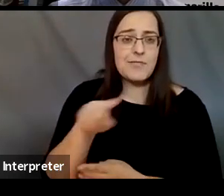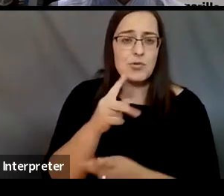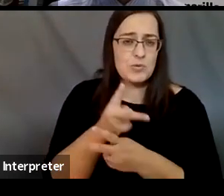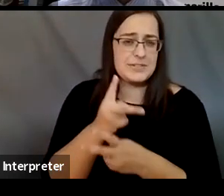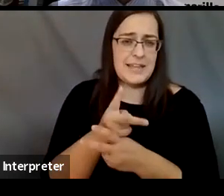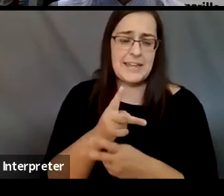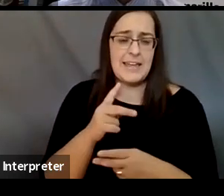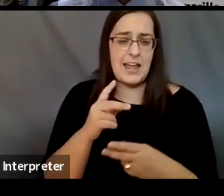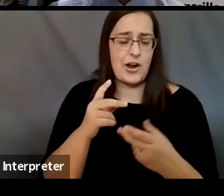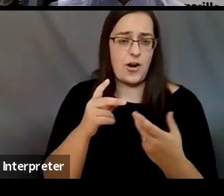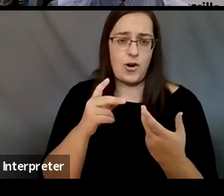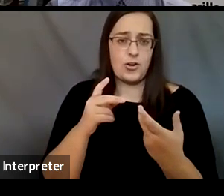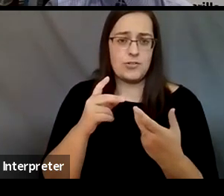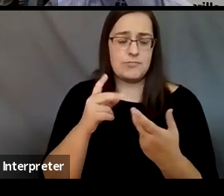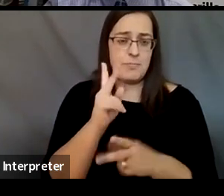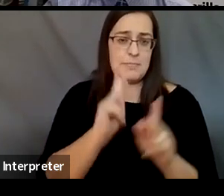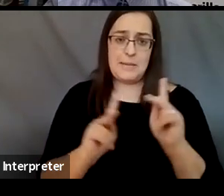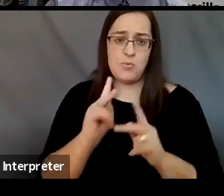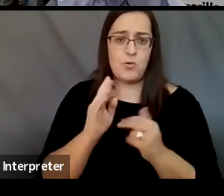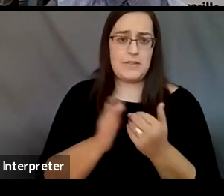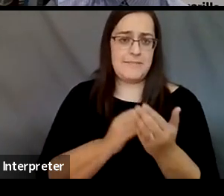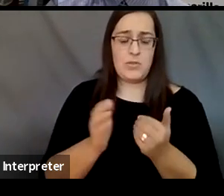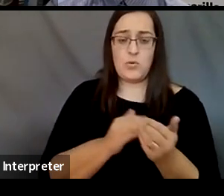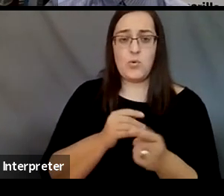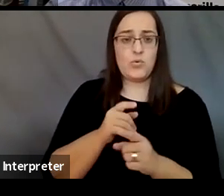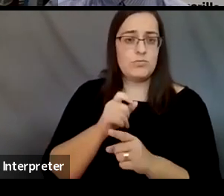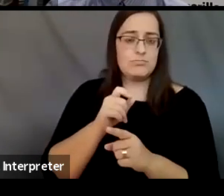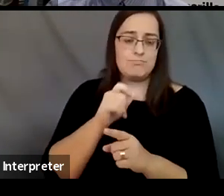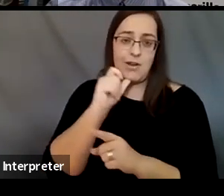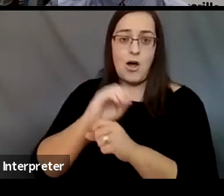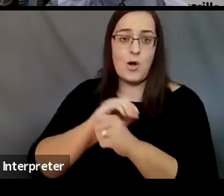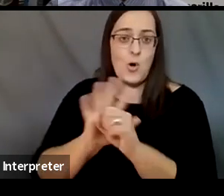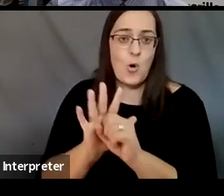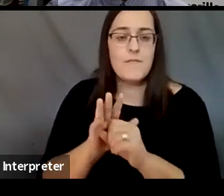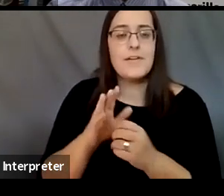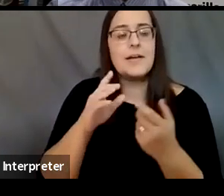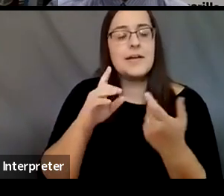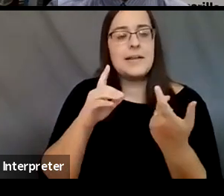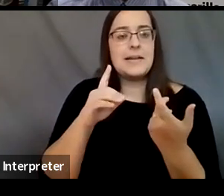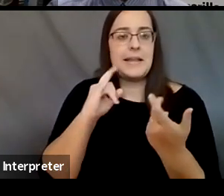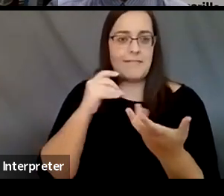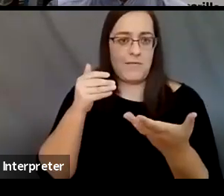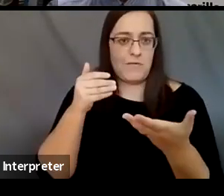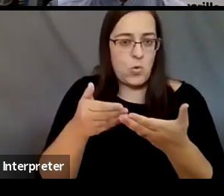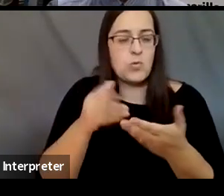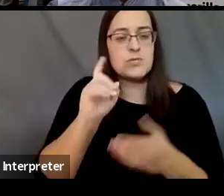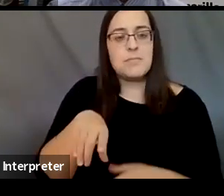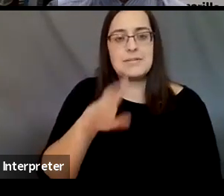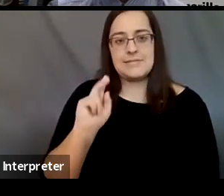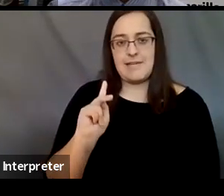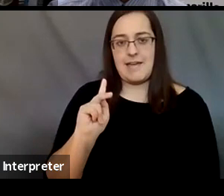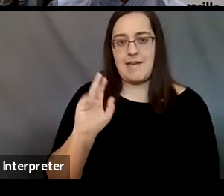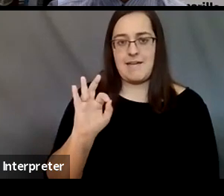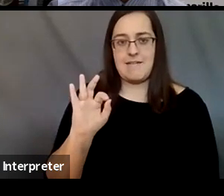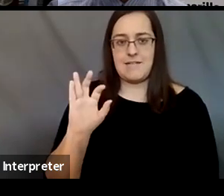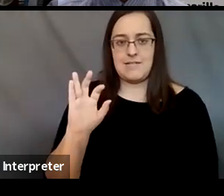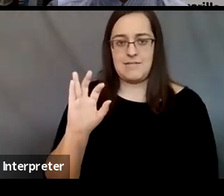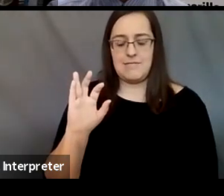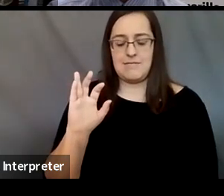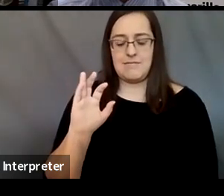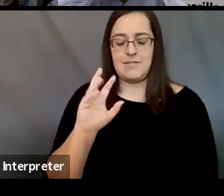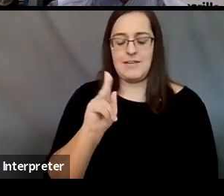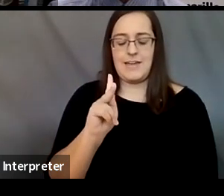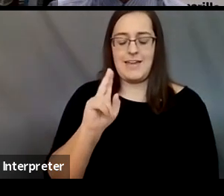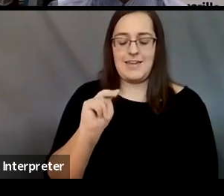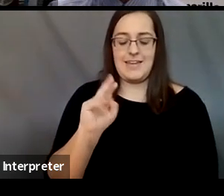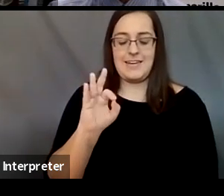non-COVID patients wearing KN95 masks when they're within a certain radius of patients or in their rooms. This way